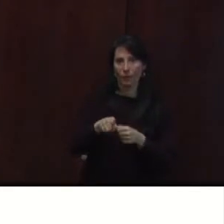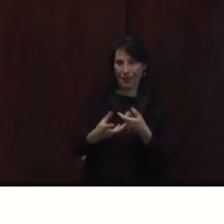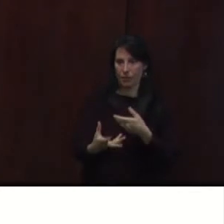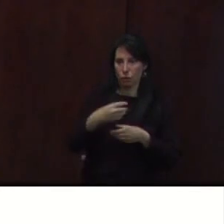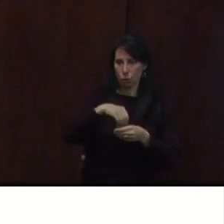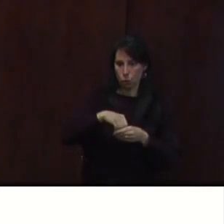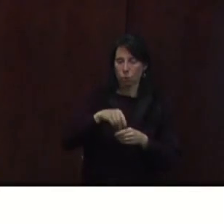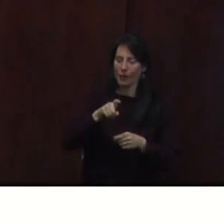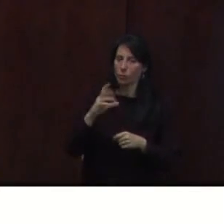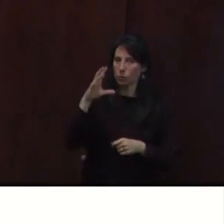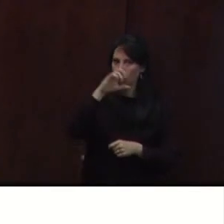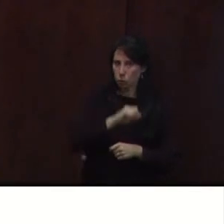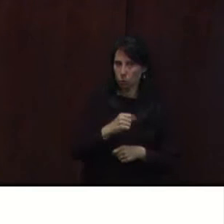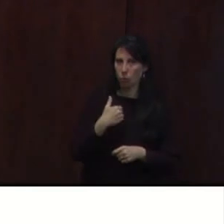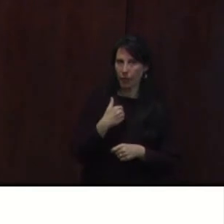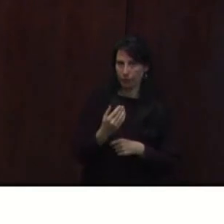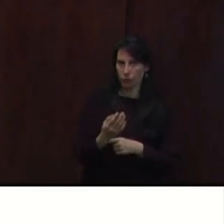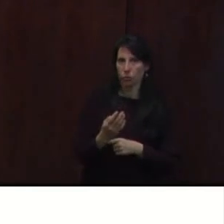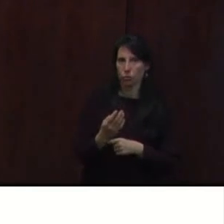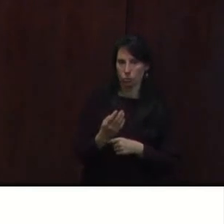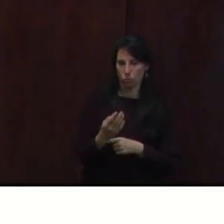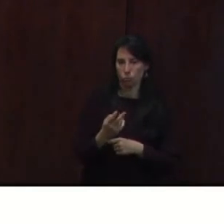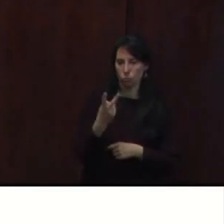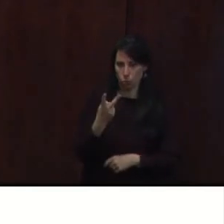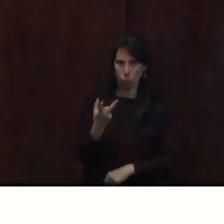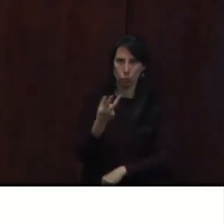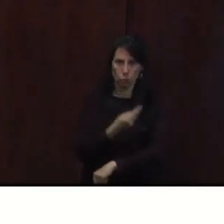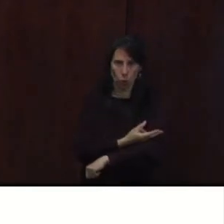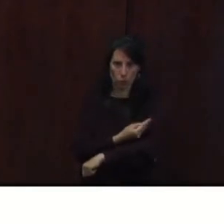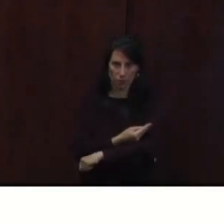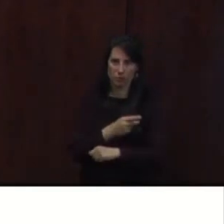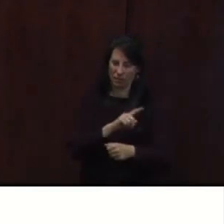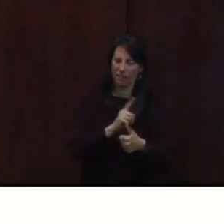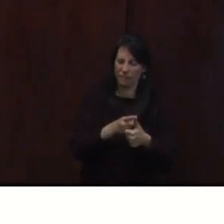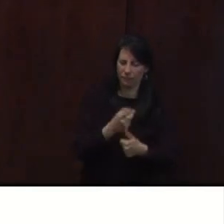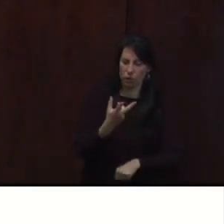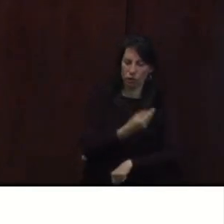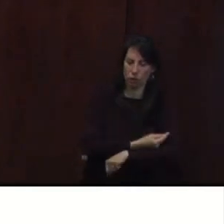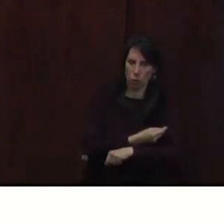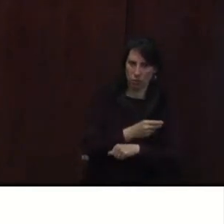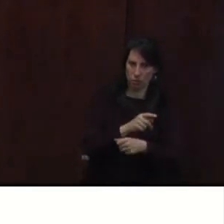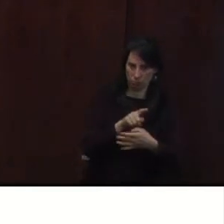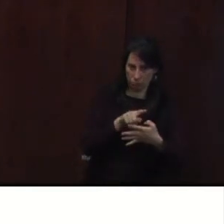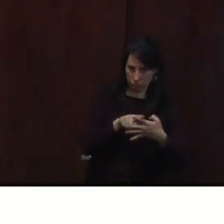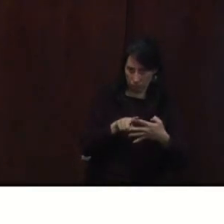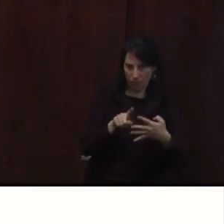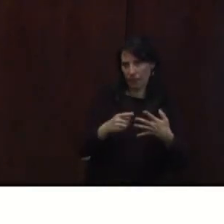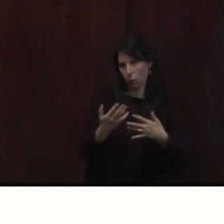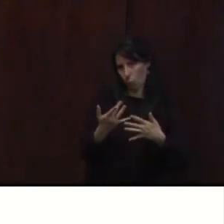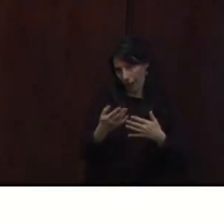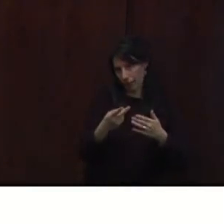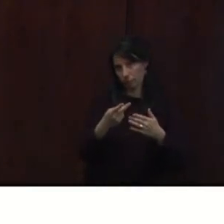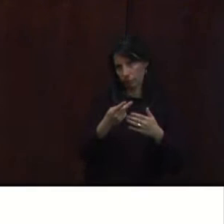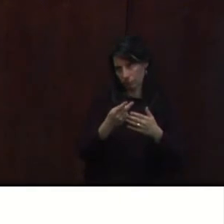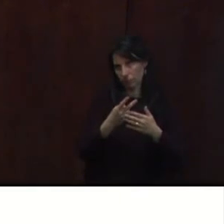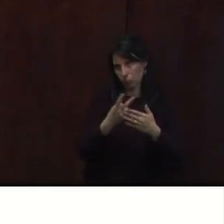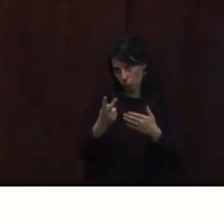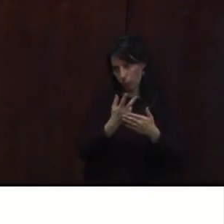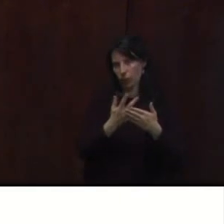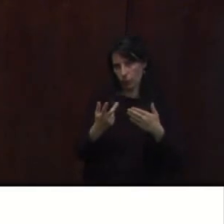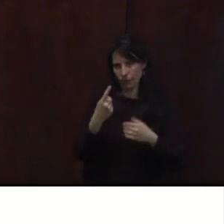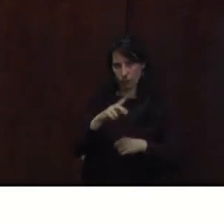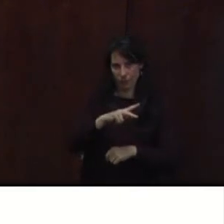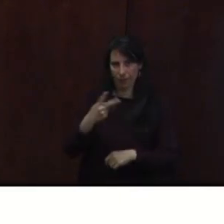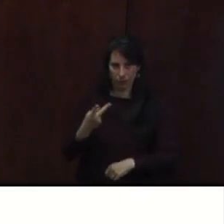regimen, meaning we have a 3-week or 4-week period between first and second dose. So knowing our population from the latest census data